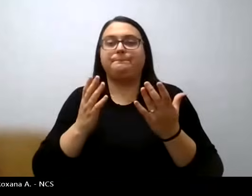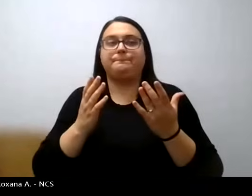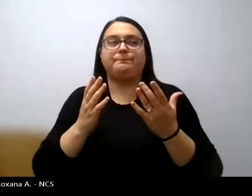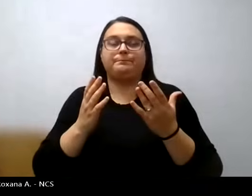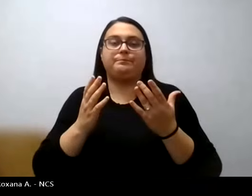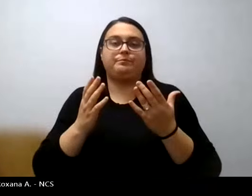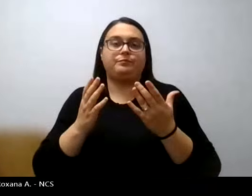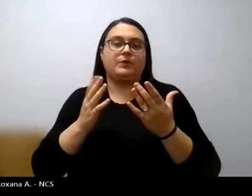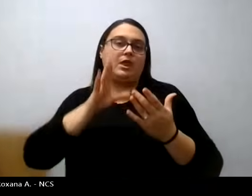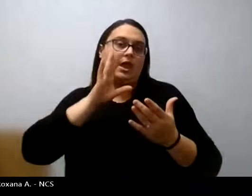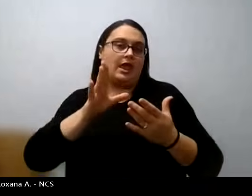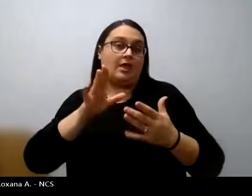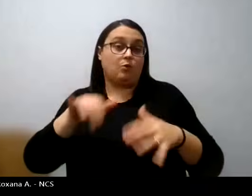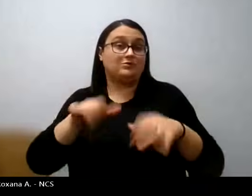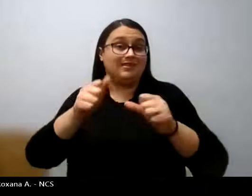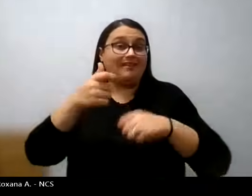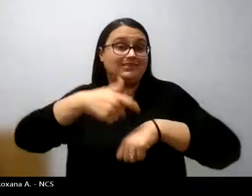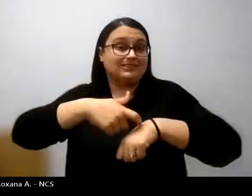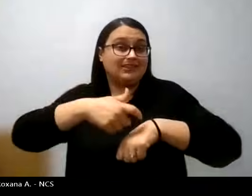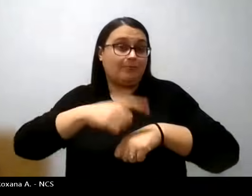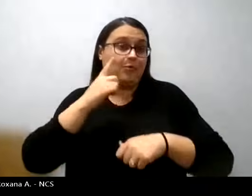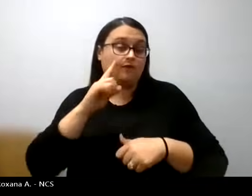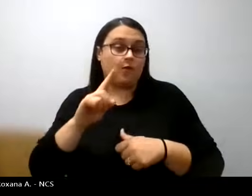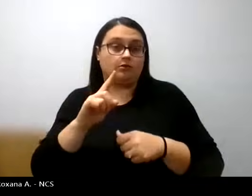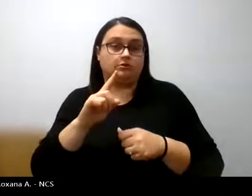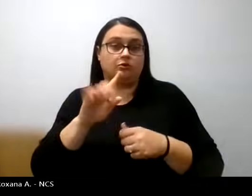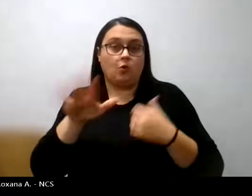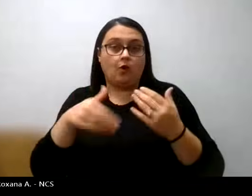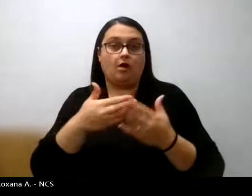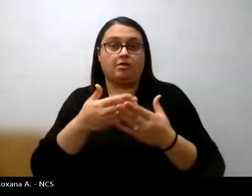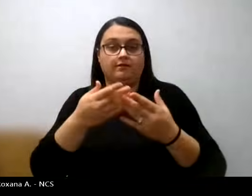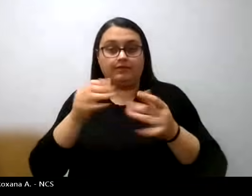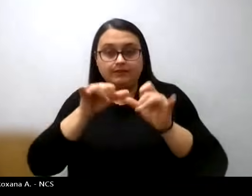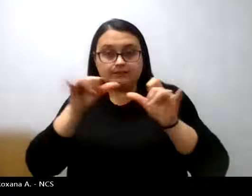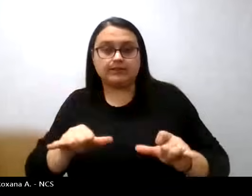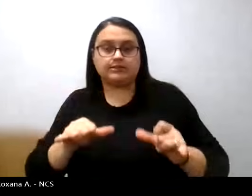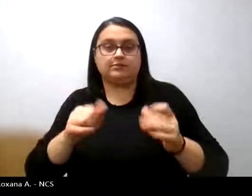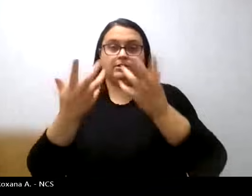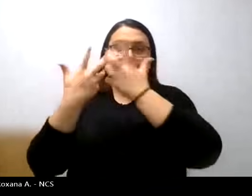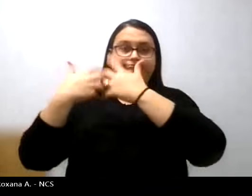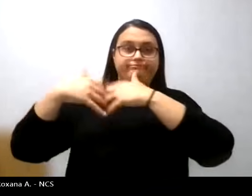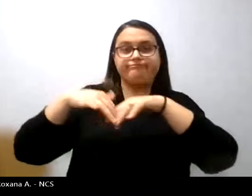It's gonna take time for all of those systems to be working properly.